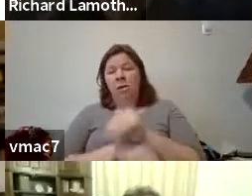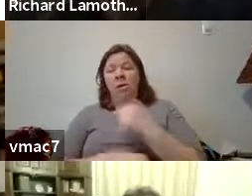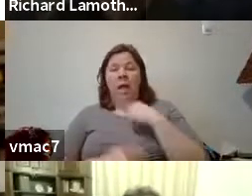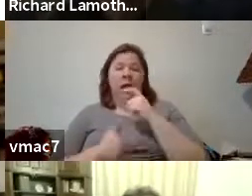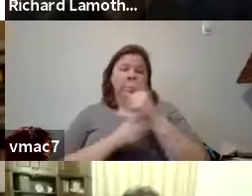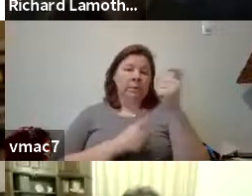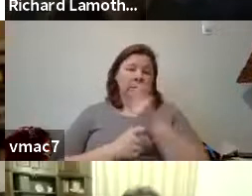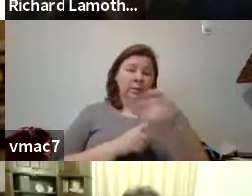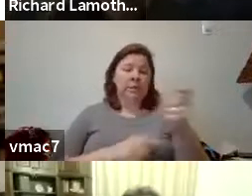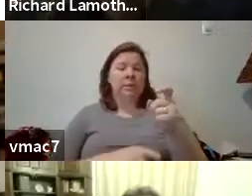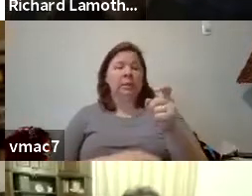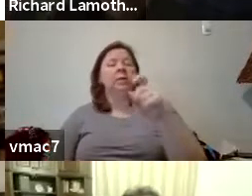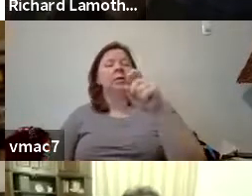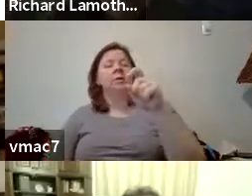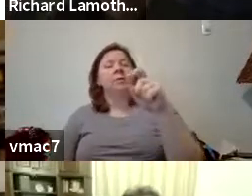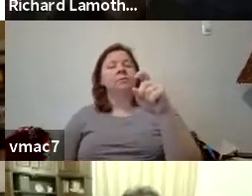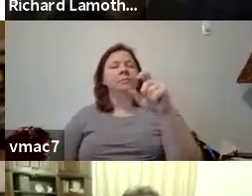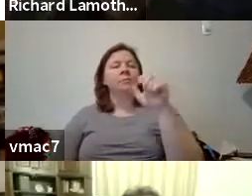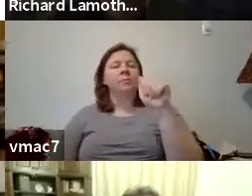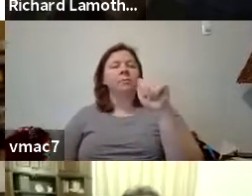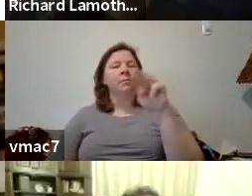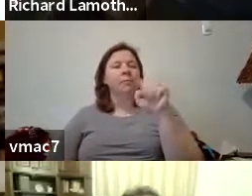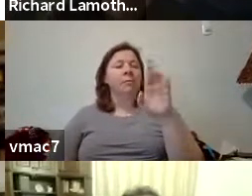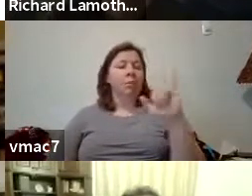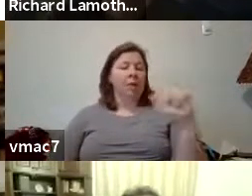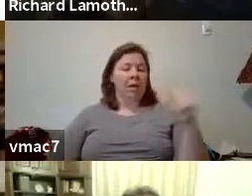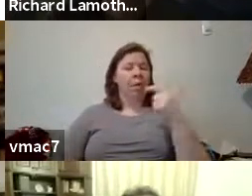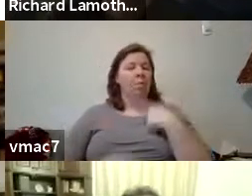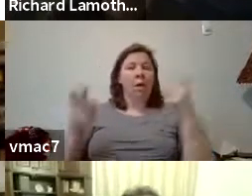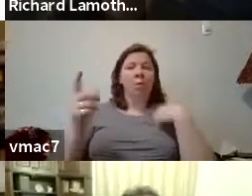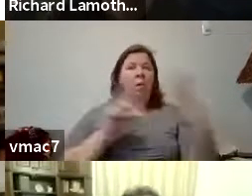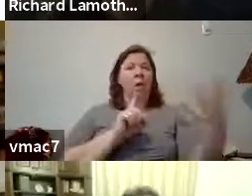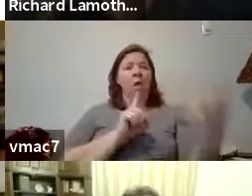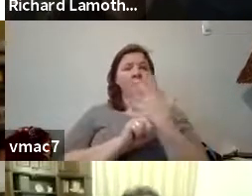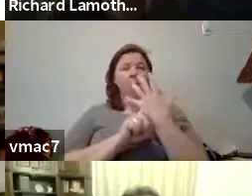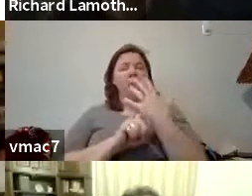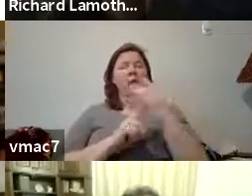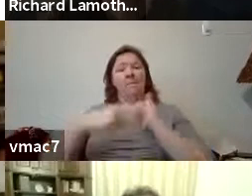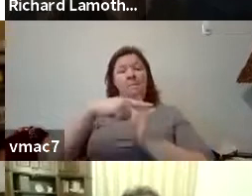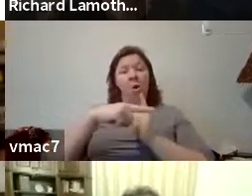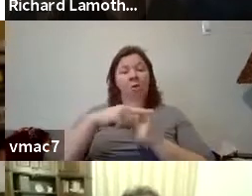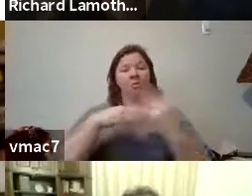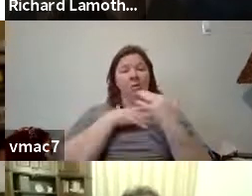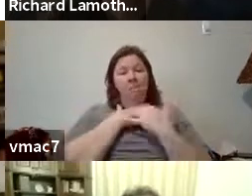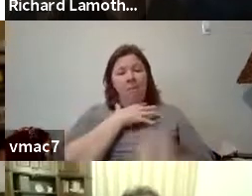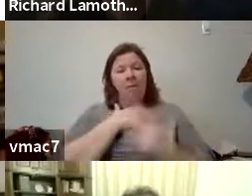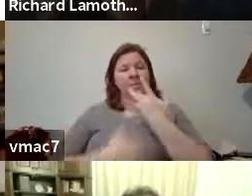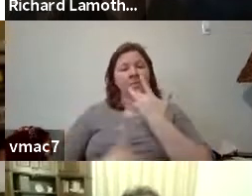only attract O positive blood types here because we are all positive, we are all excited, we are